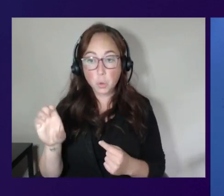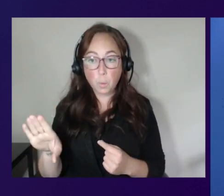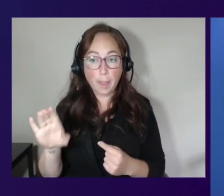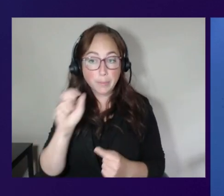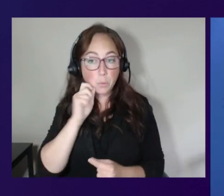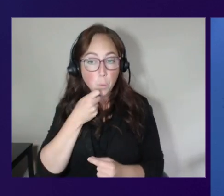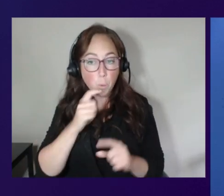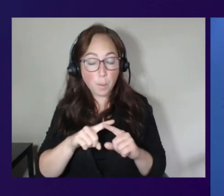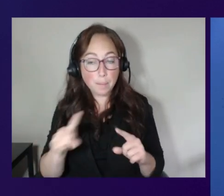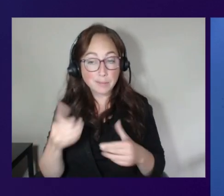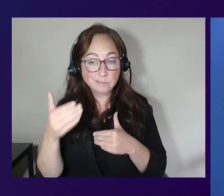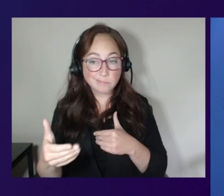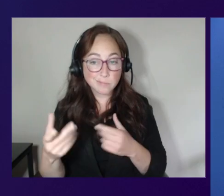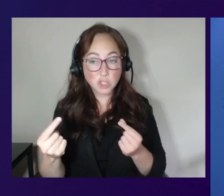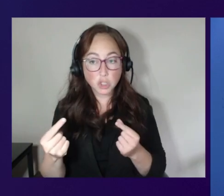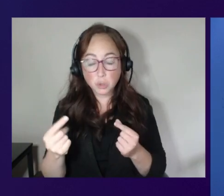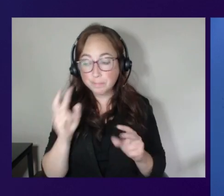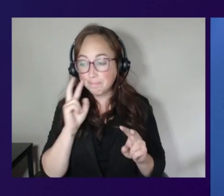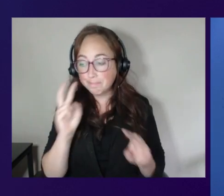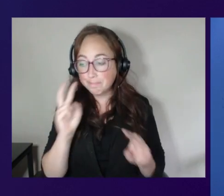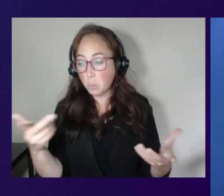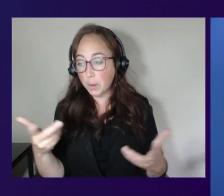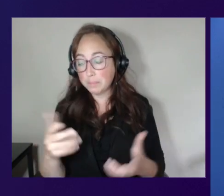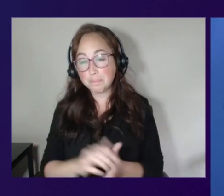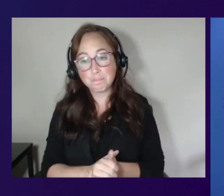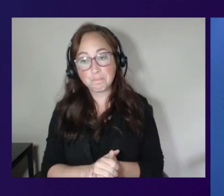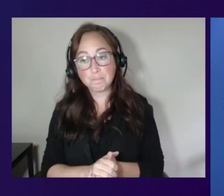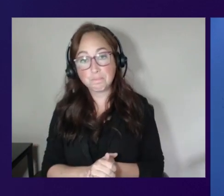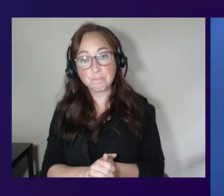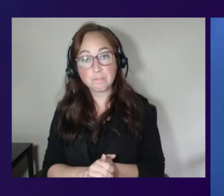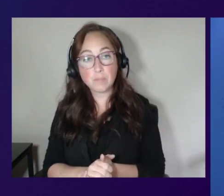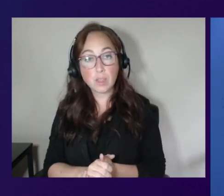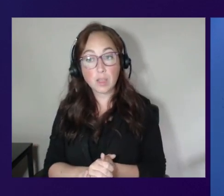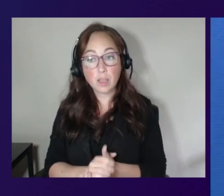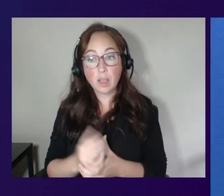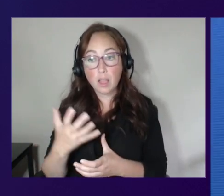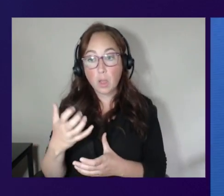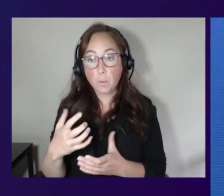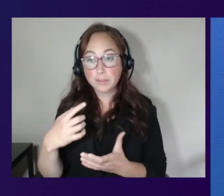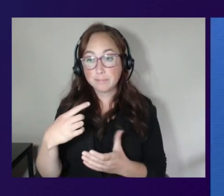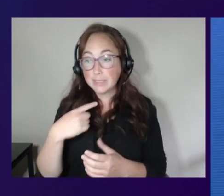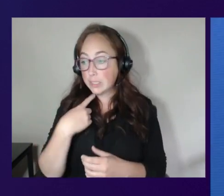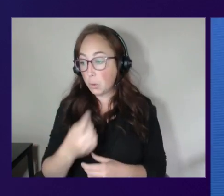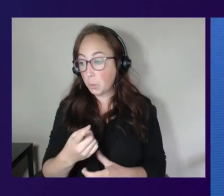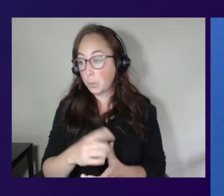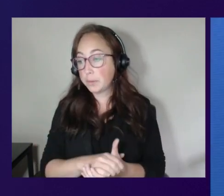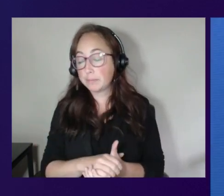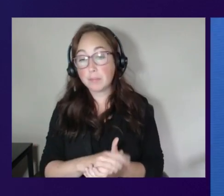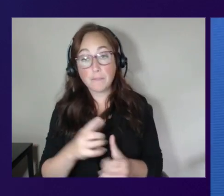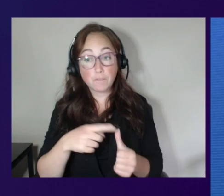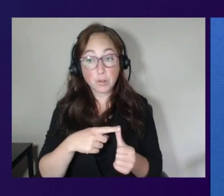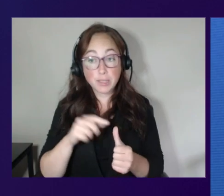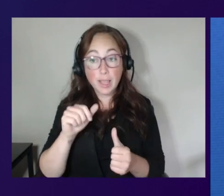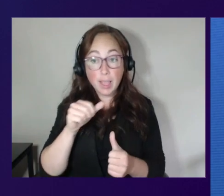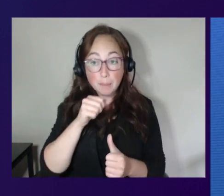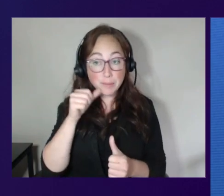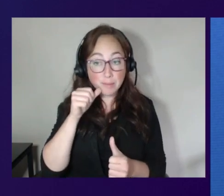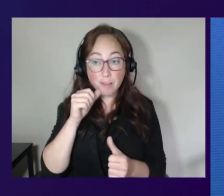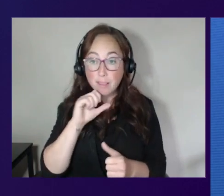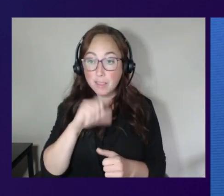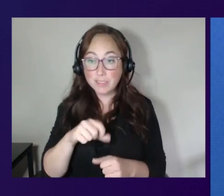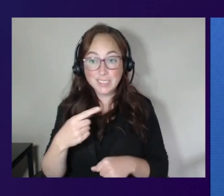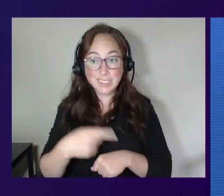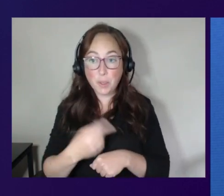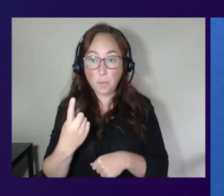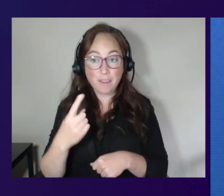roadmap? What's in store for us? Well, a couple things I want to get across to folks. First of all, Amazon loves the day one. It very much so. It's day one